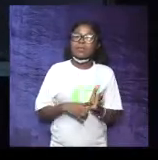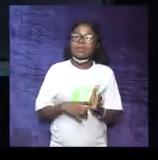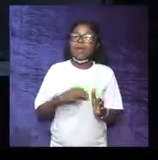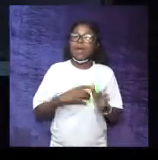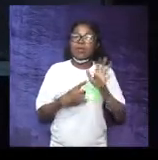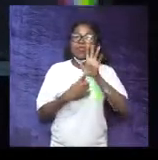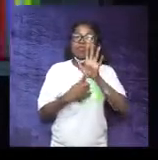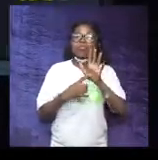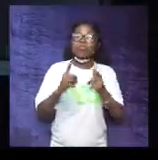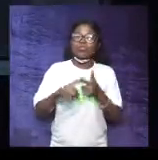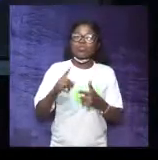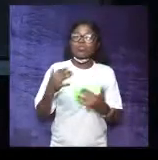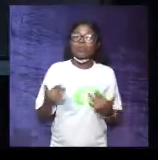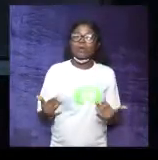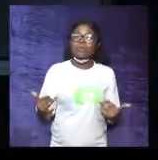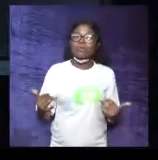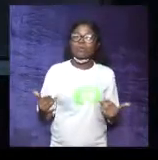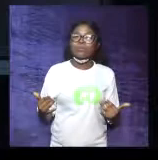show it to you now.